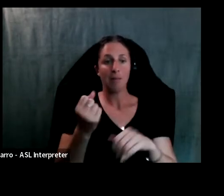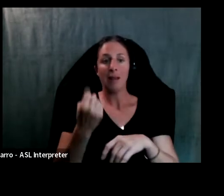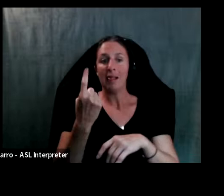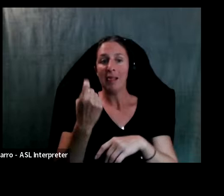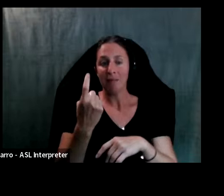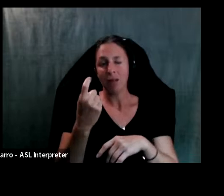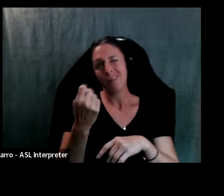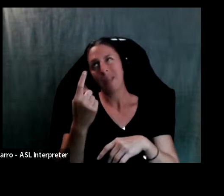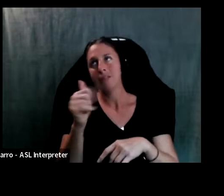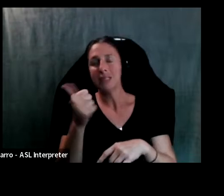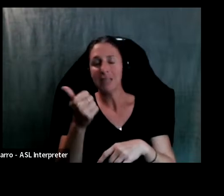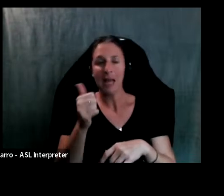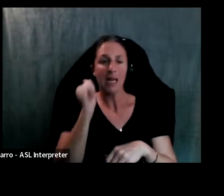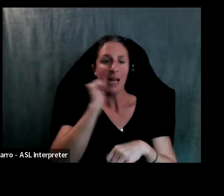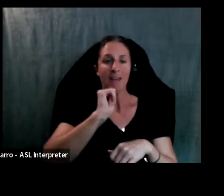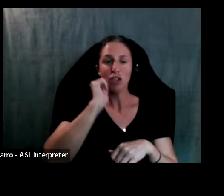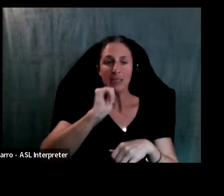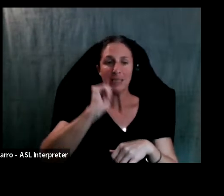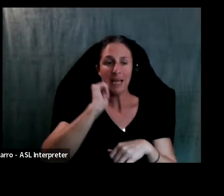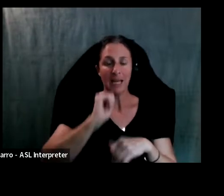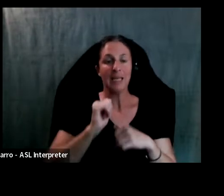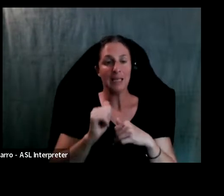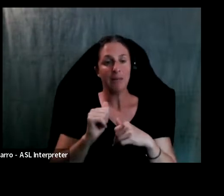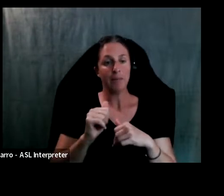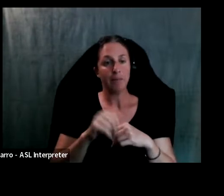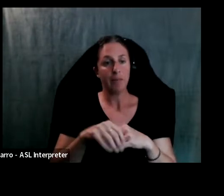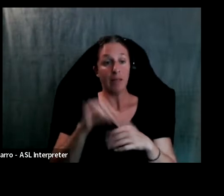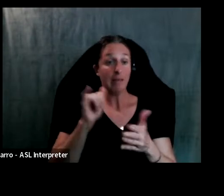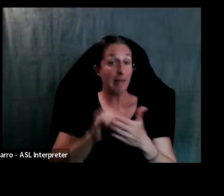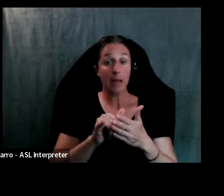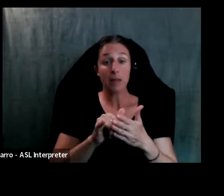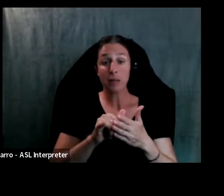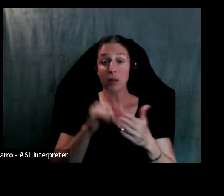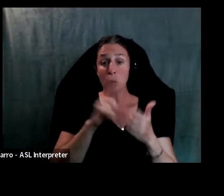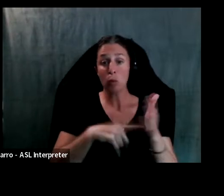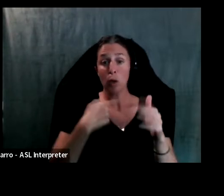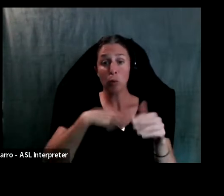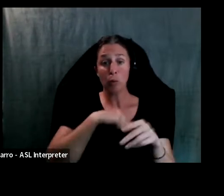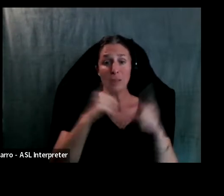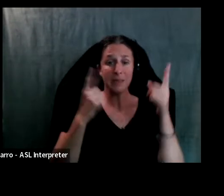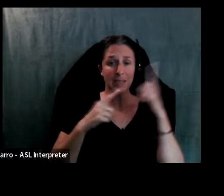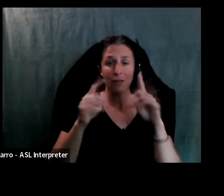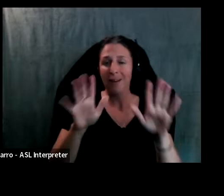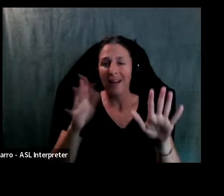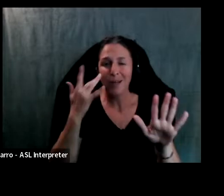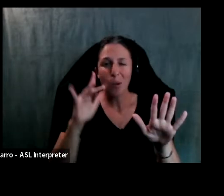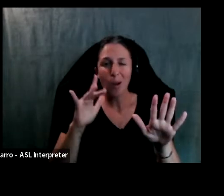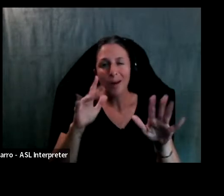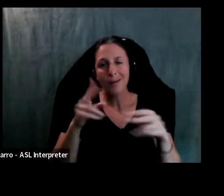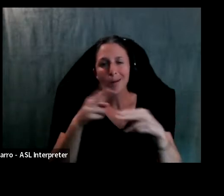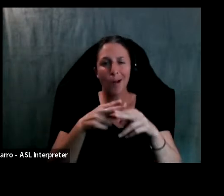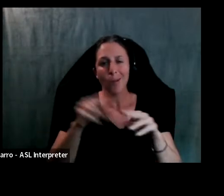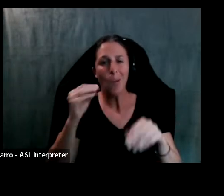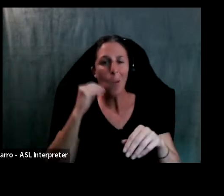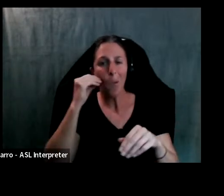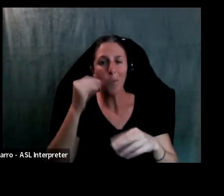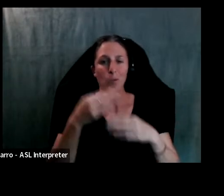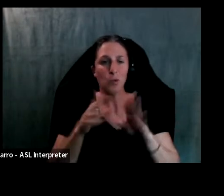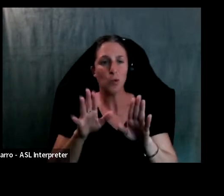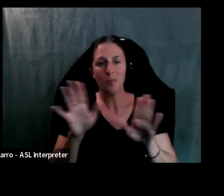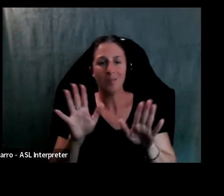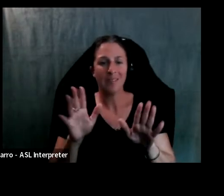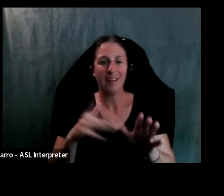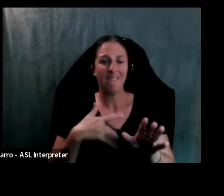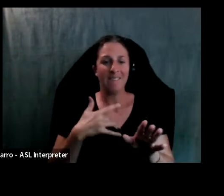11:10 every day. And so that is what we consider. I don't want to call it homeroom because that will feel very